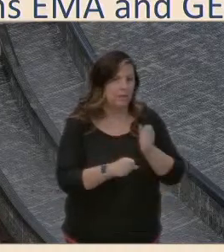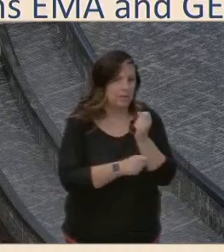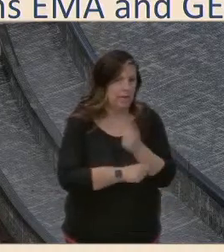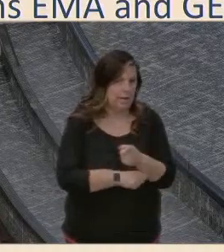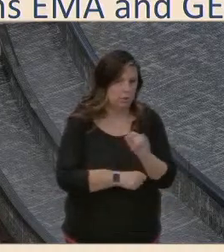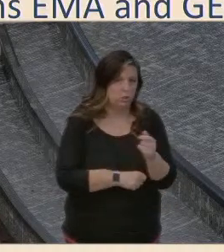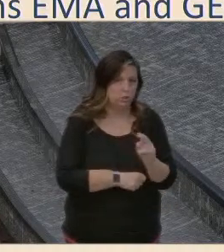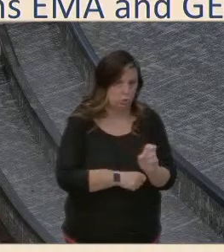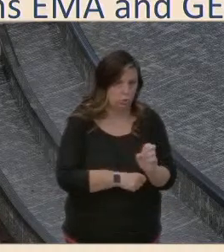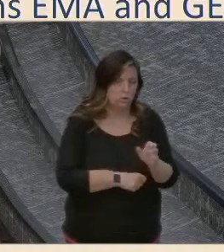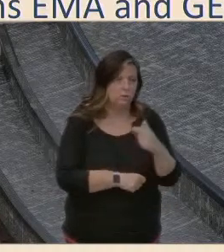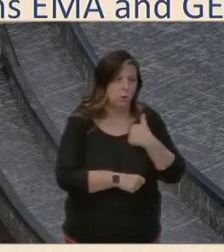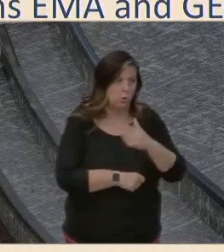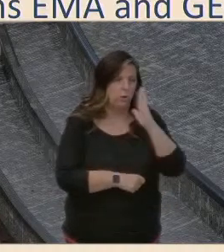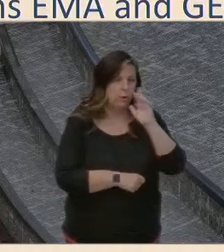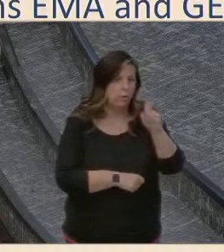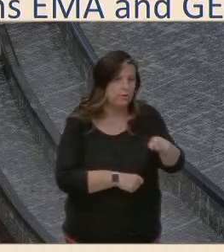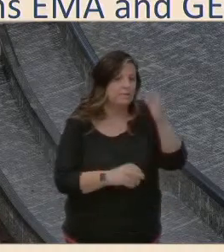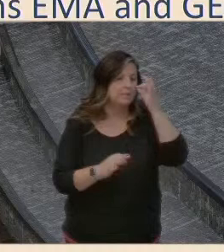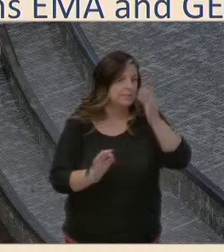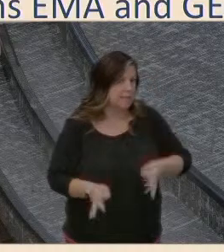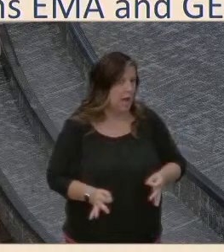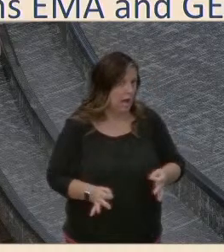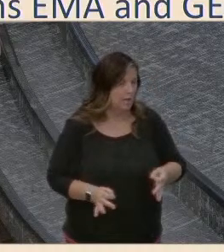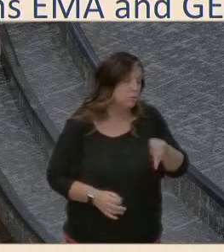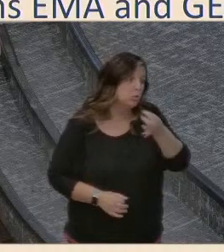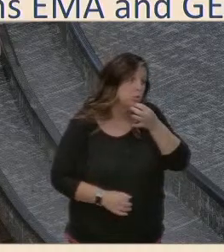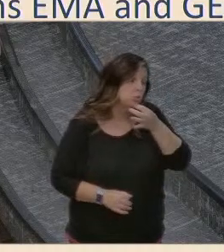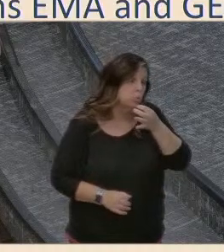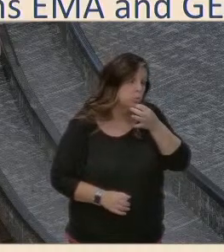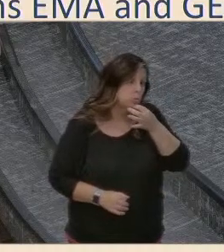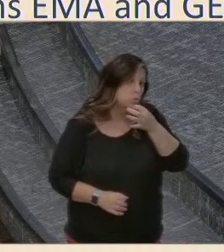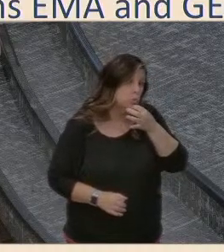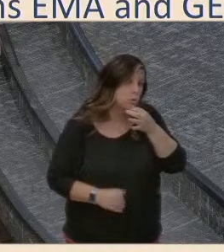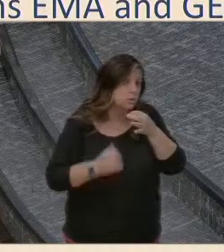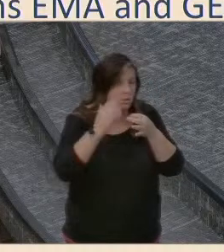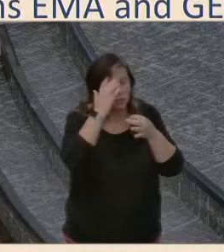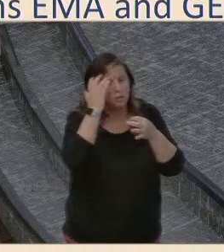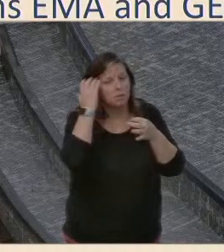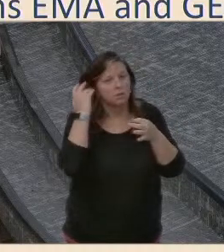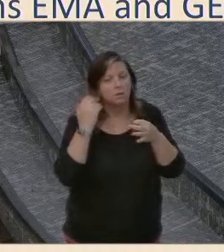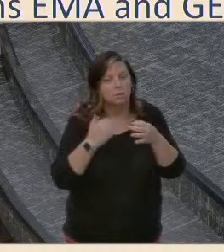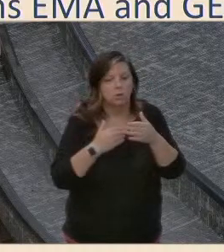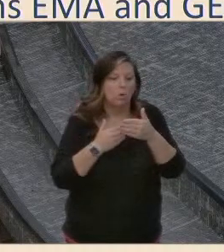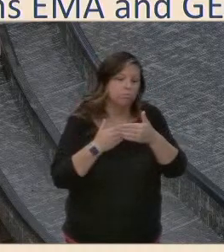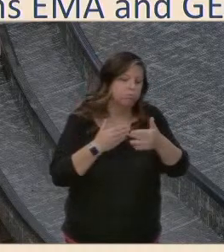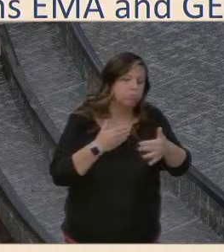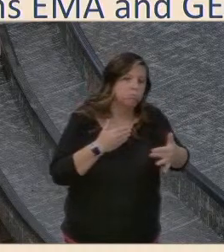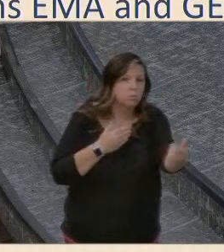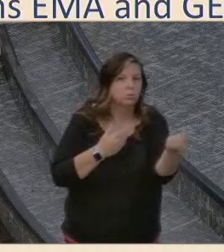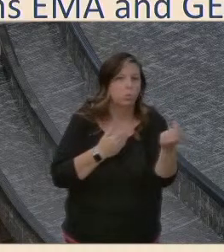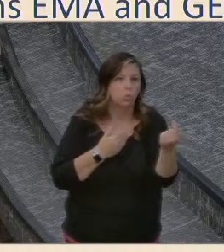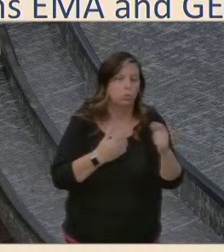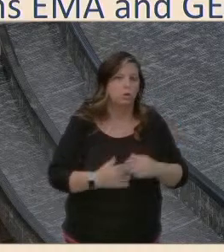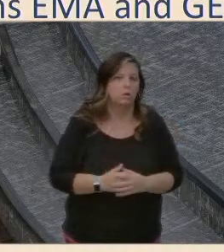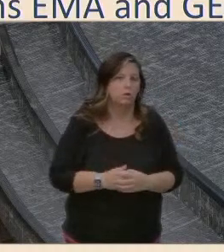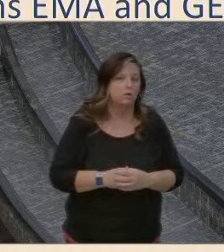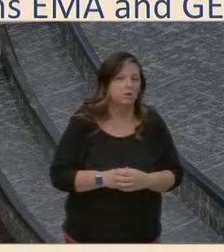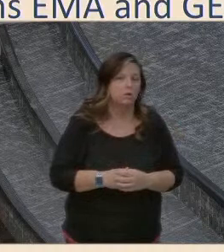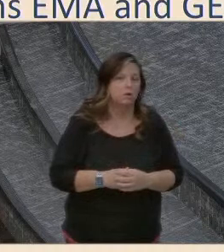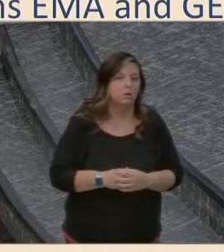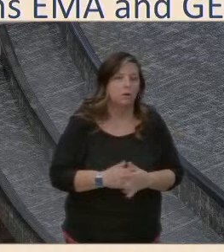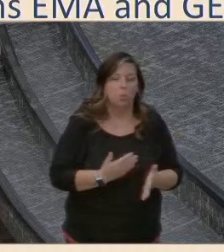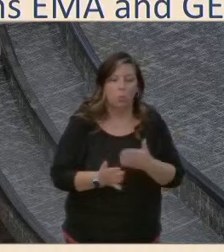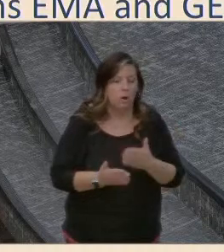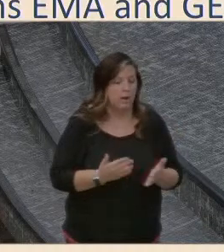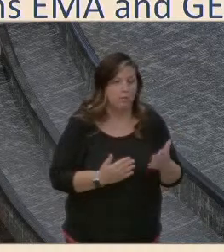we'll have a decision to make pretty soon, really, planning ahead for that. But whatever decision we go with,